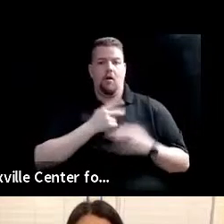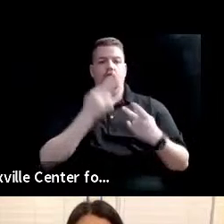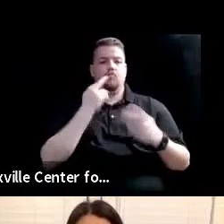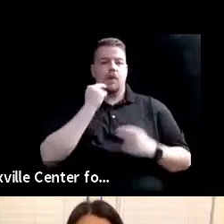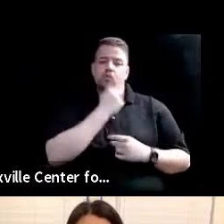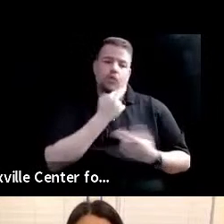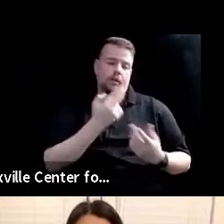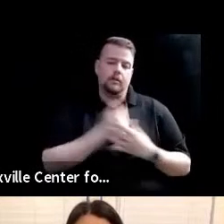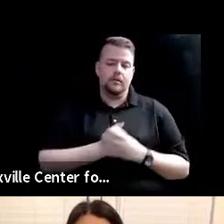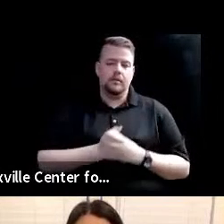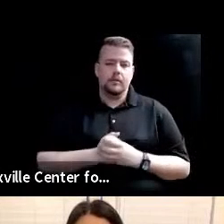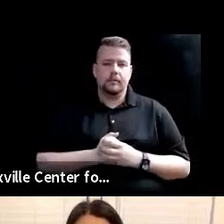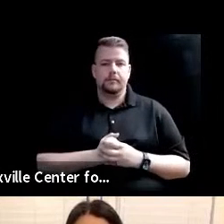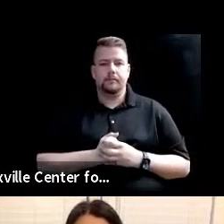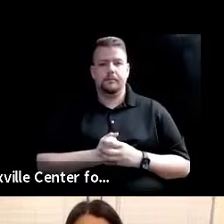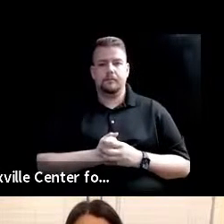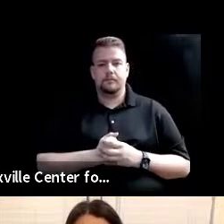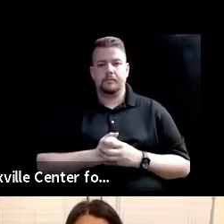facilities.